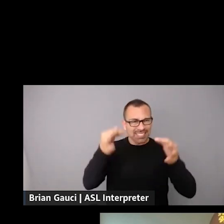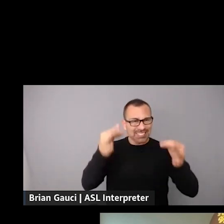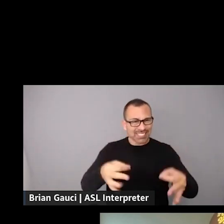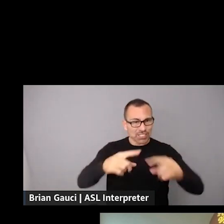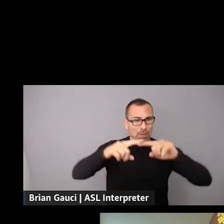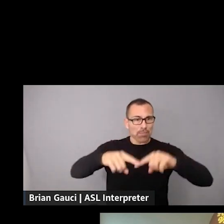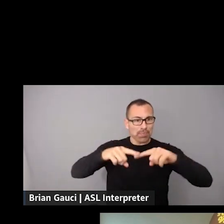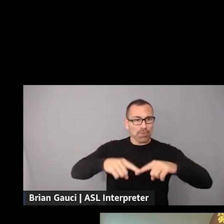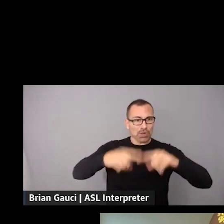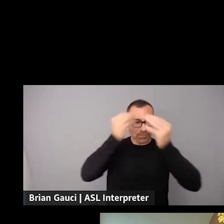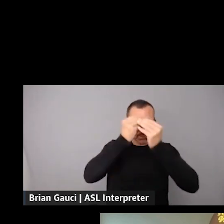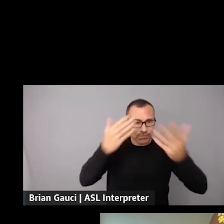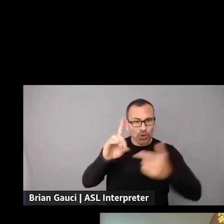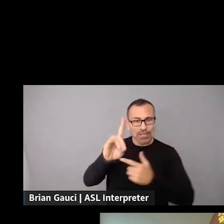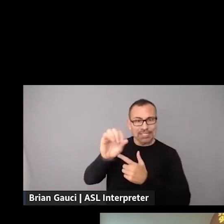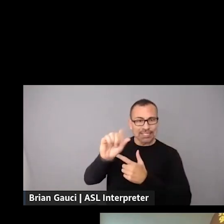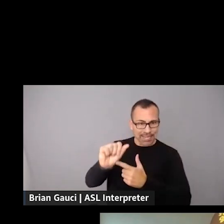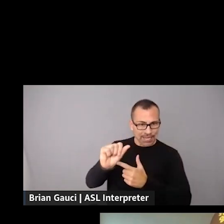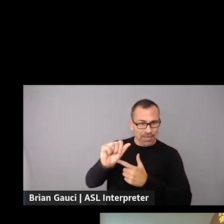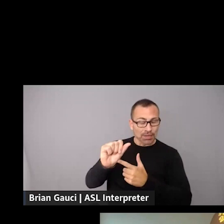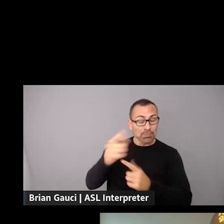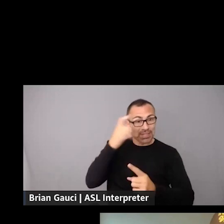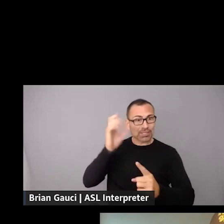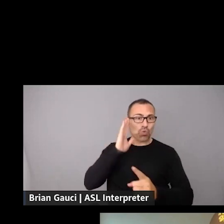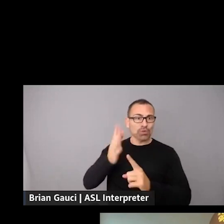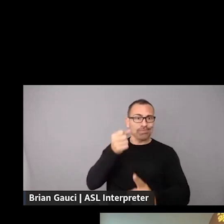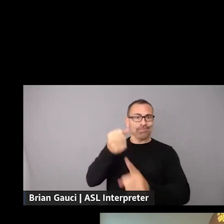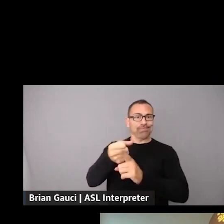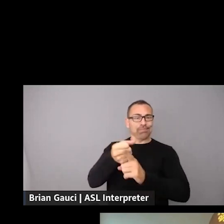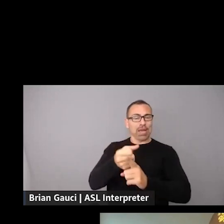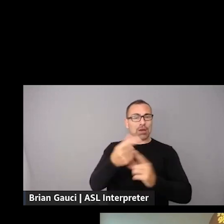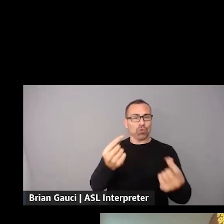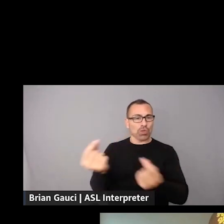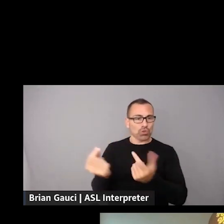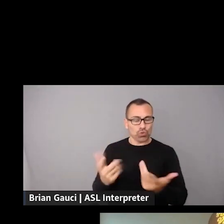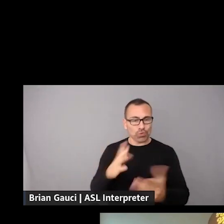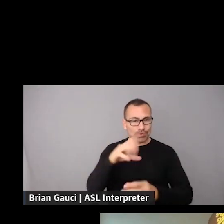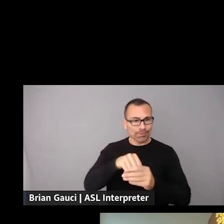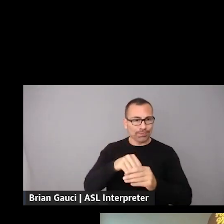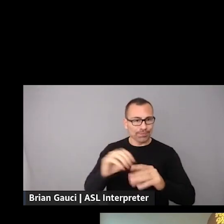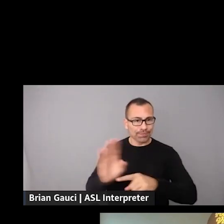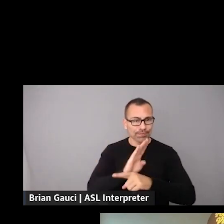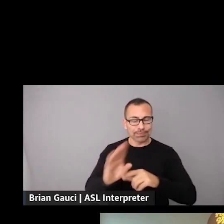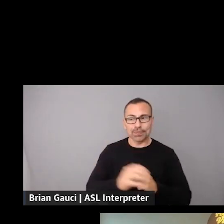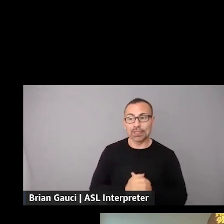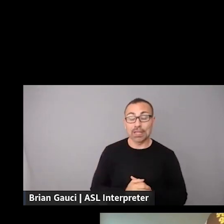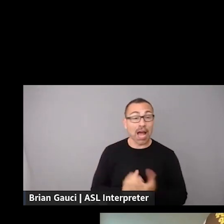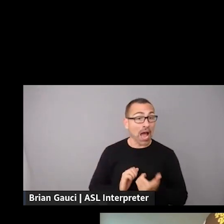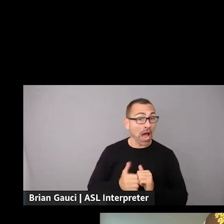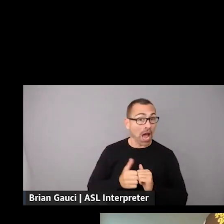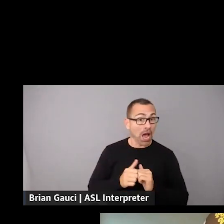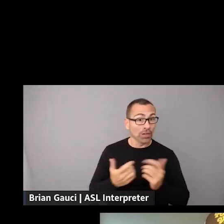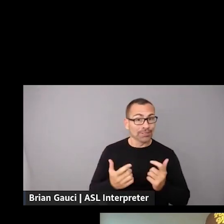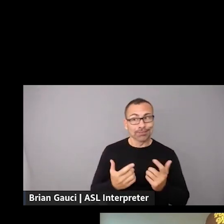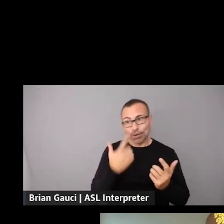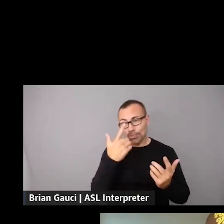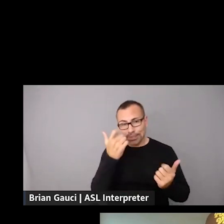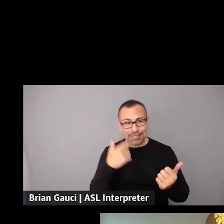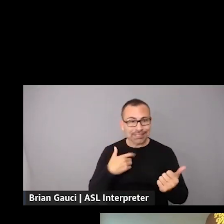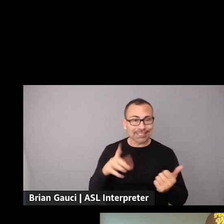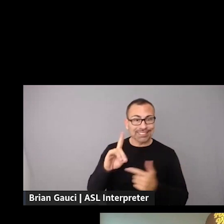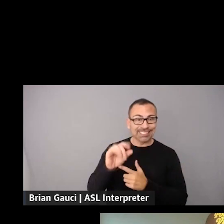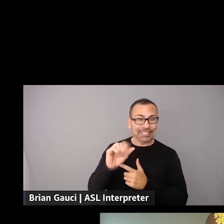impact their activities. And to do that, we all are living in a world where data is